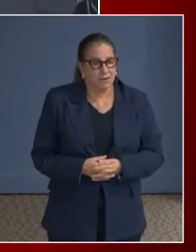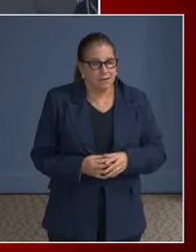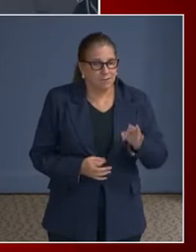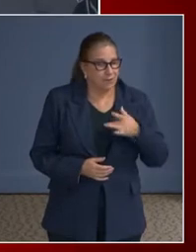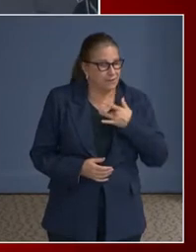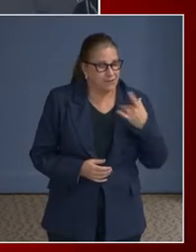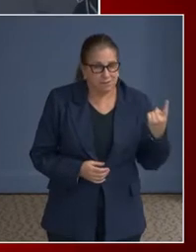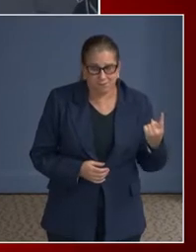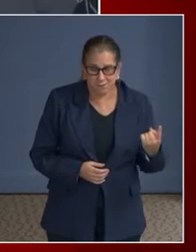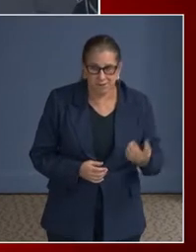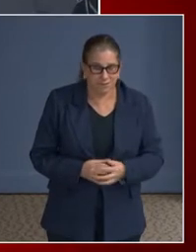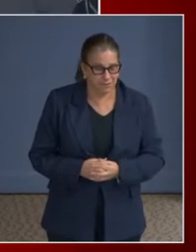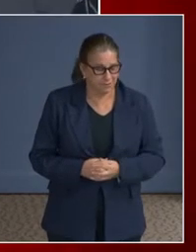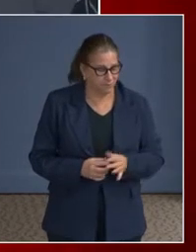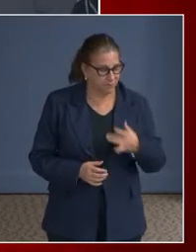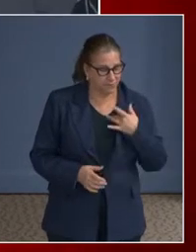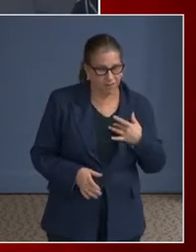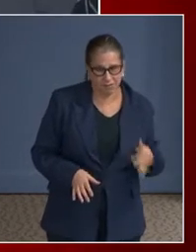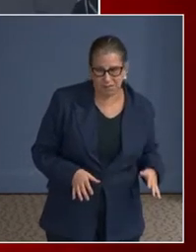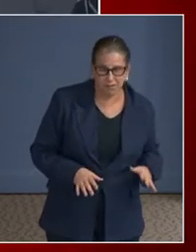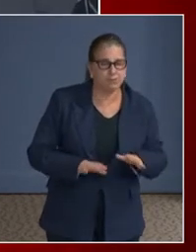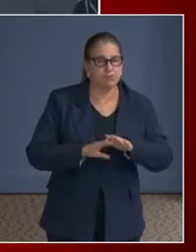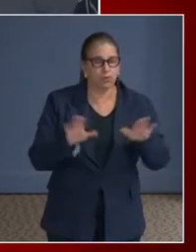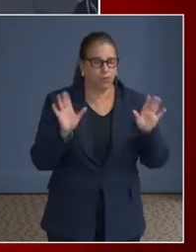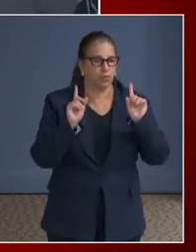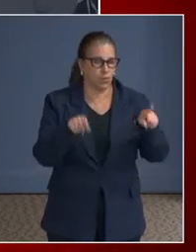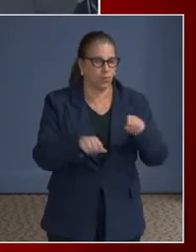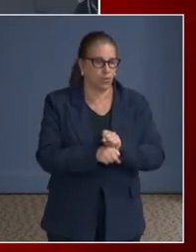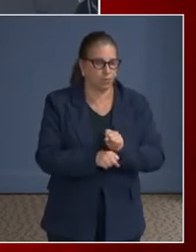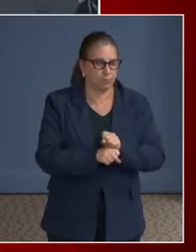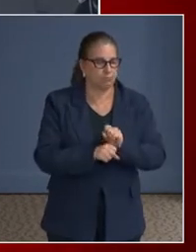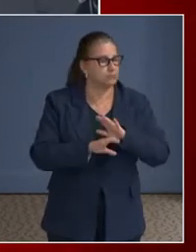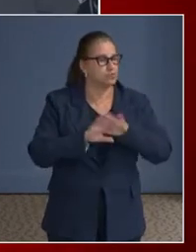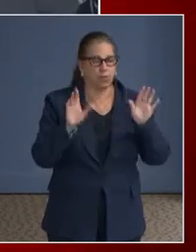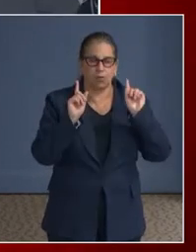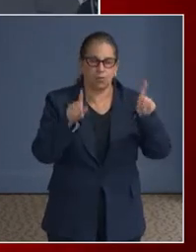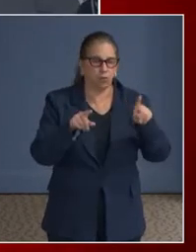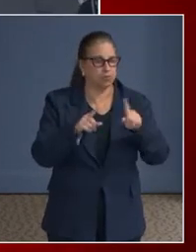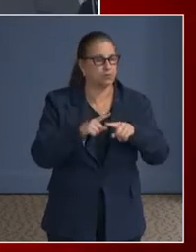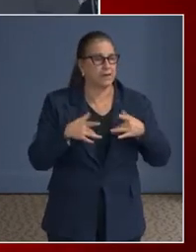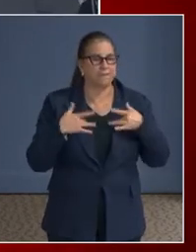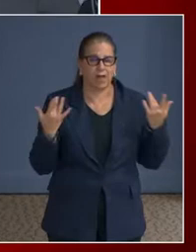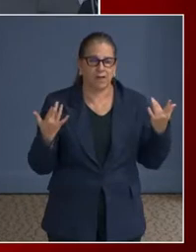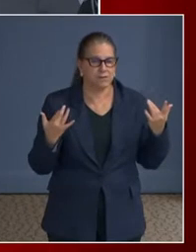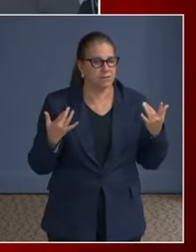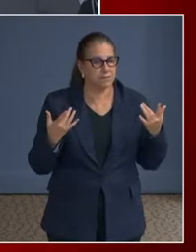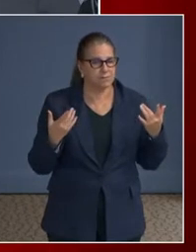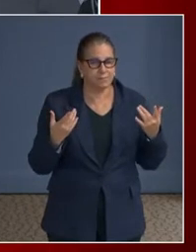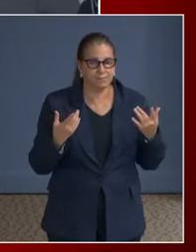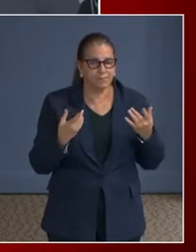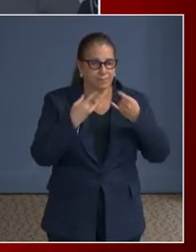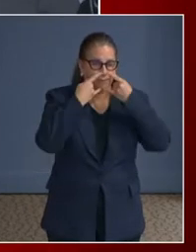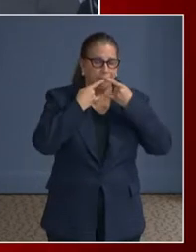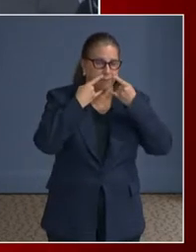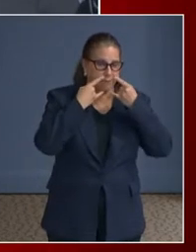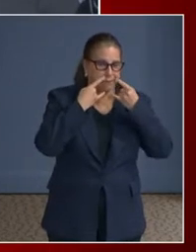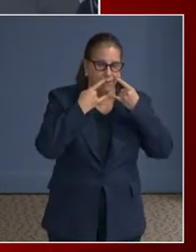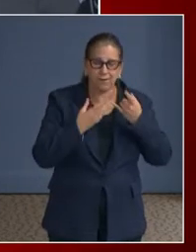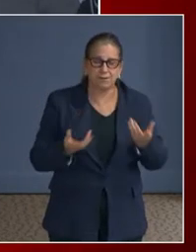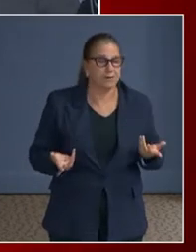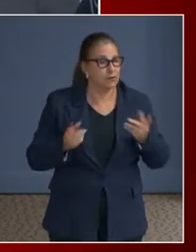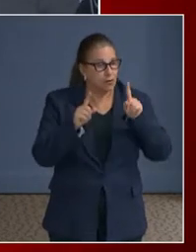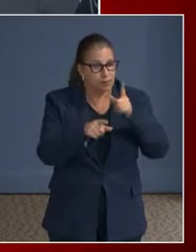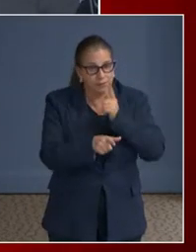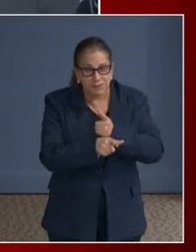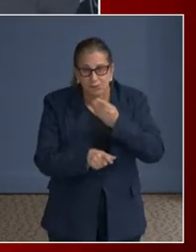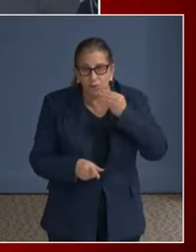if they're just small things at your sister's home or at your parents' home. Those are the things that are going to help us disrupt these